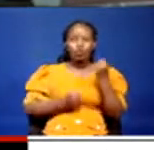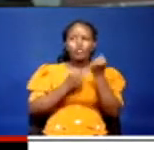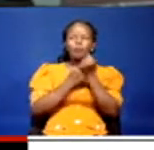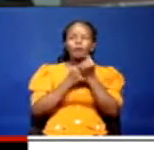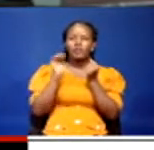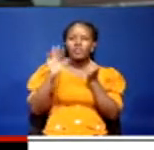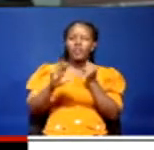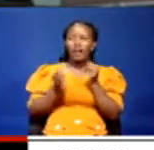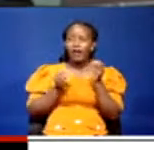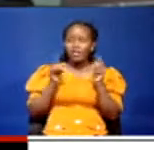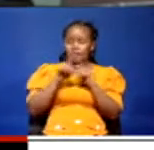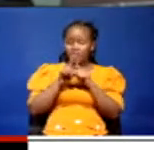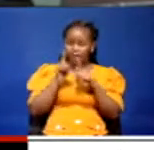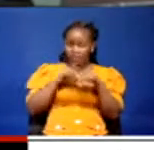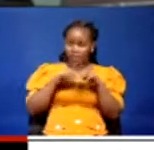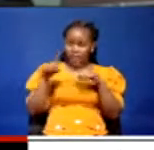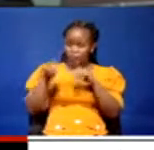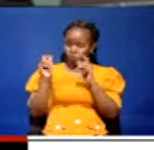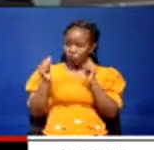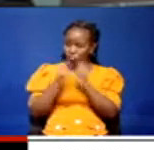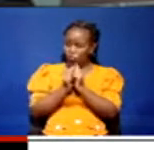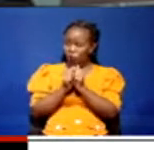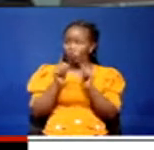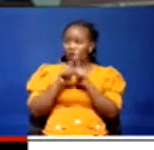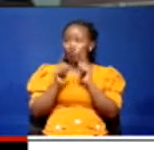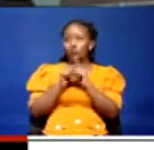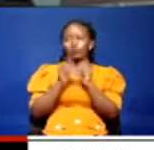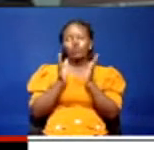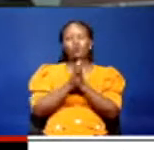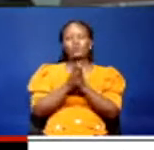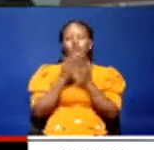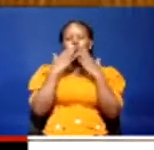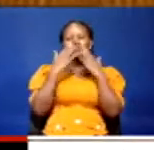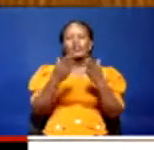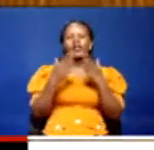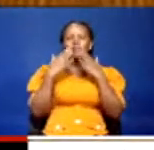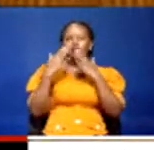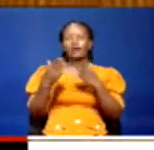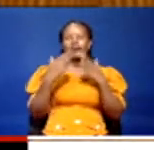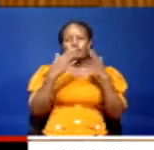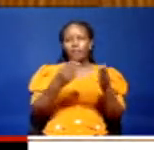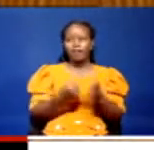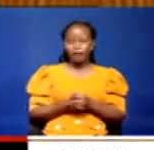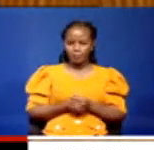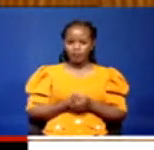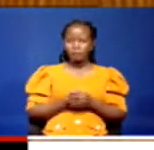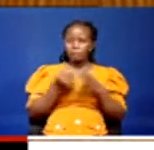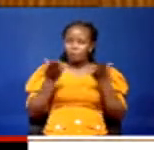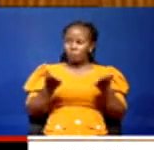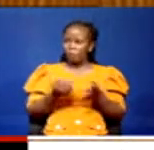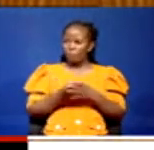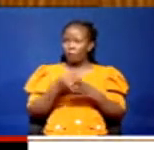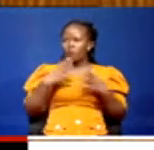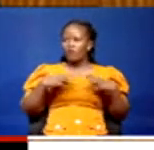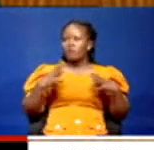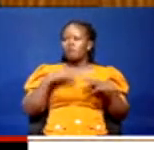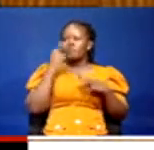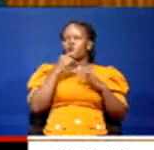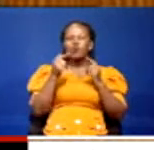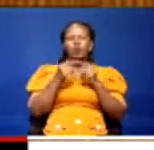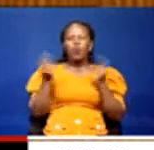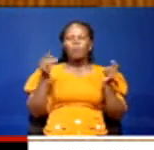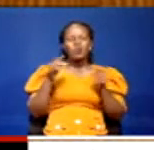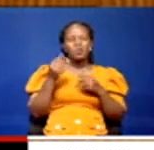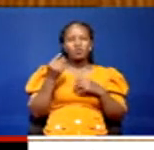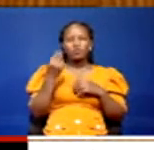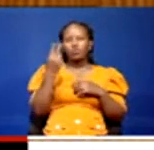when she was there in it, like her. And Charity, my sister, we thank you as we thank Martha. Those who oppose the two-thirds gender rule would say, you